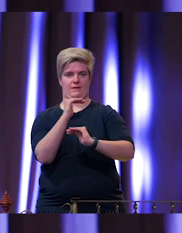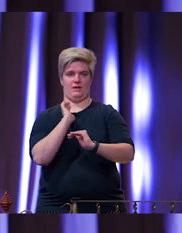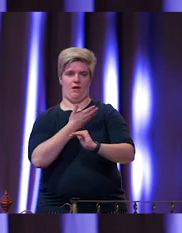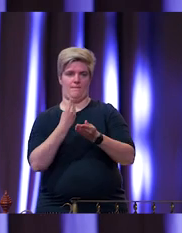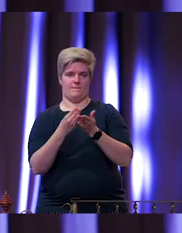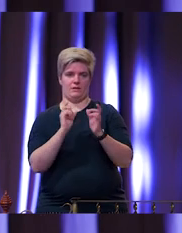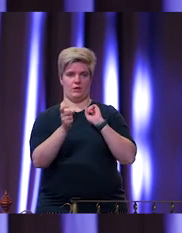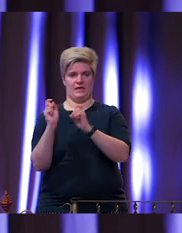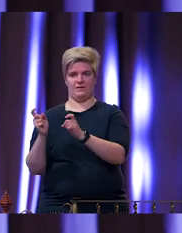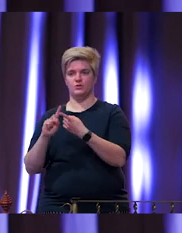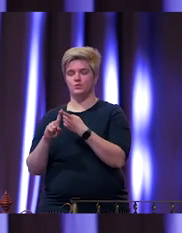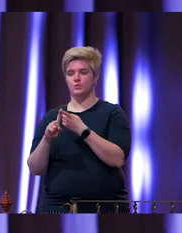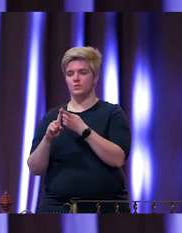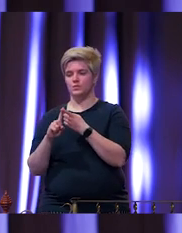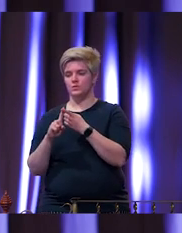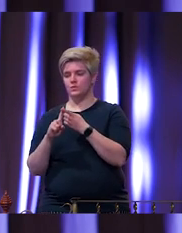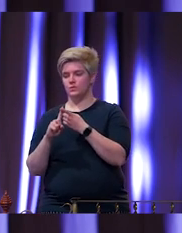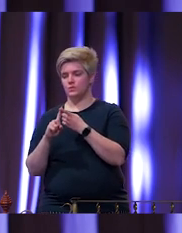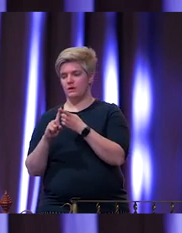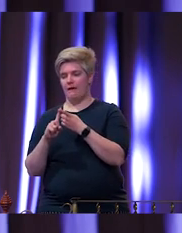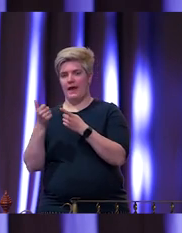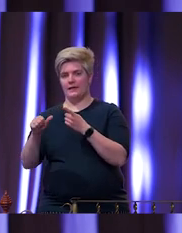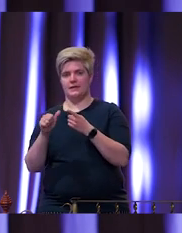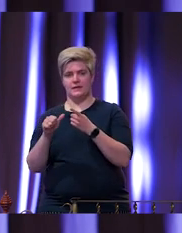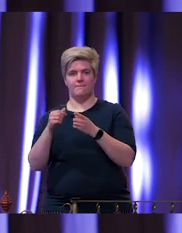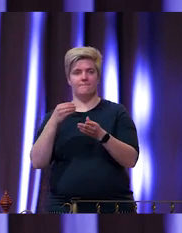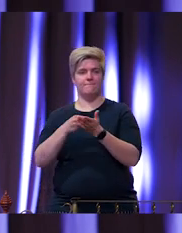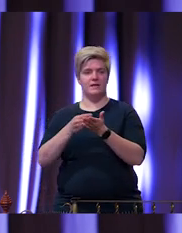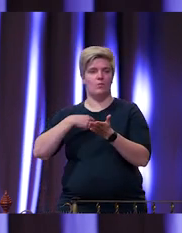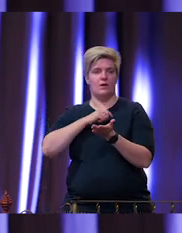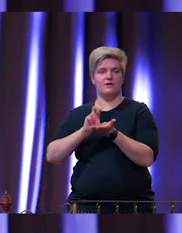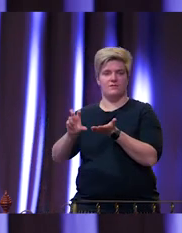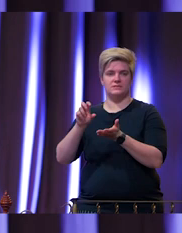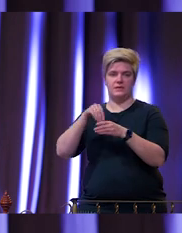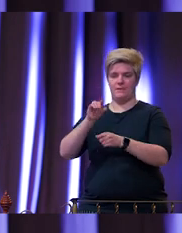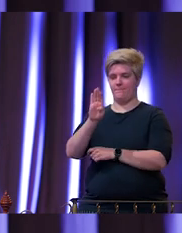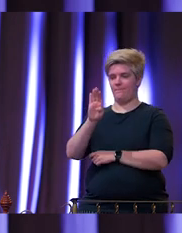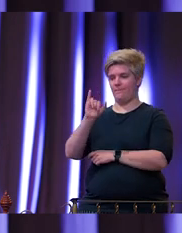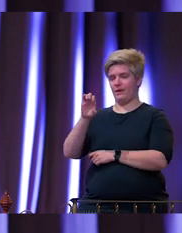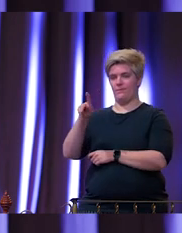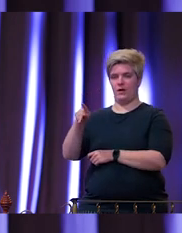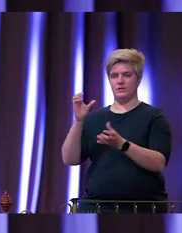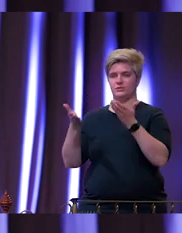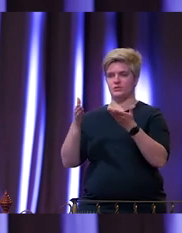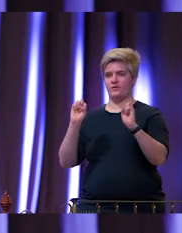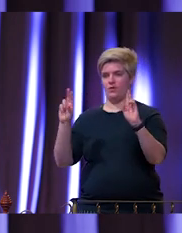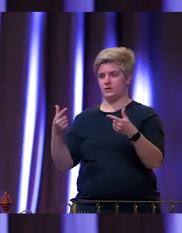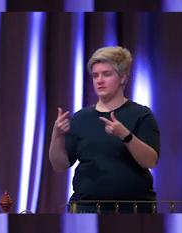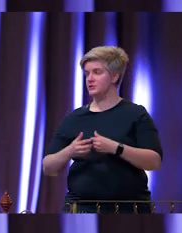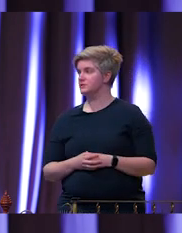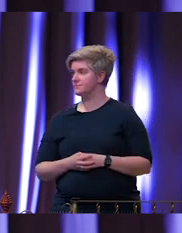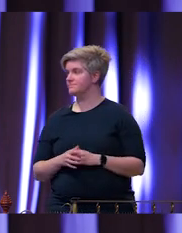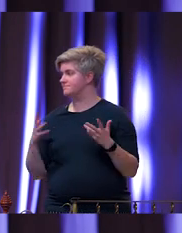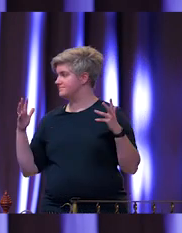to and the amount of money that we are investing, right, in BIPOC-serving organizations. Totally agree.